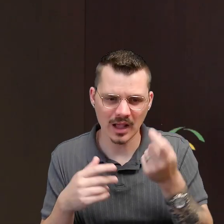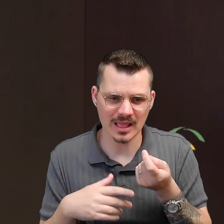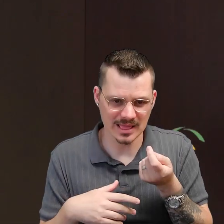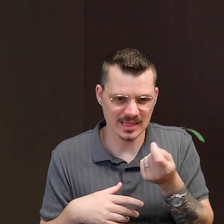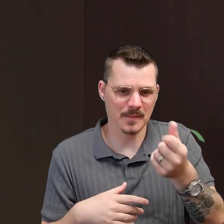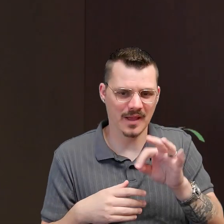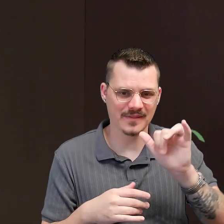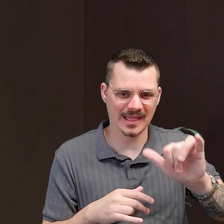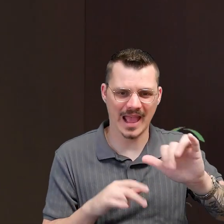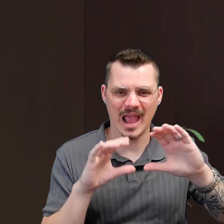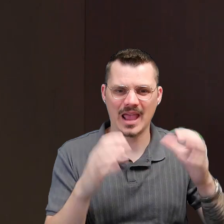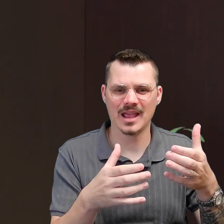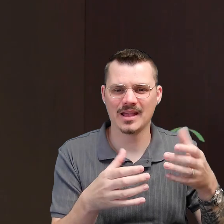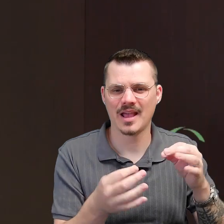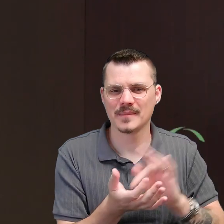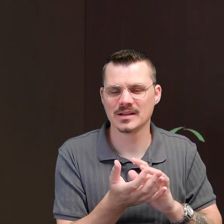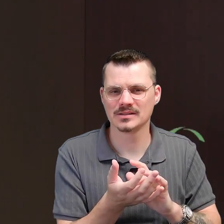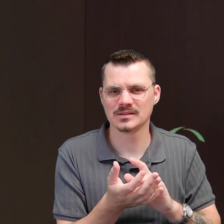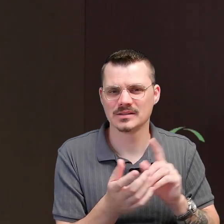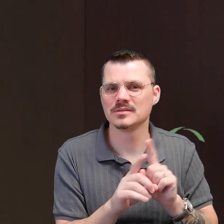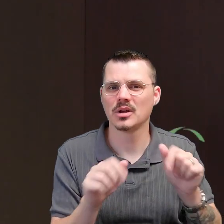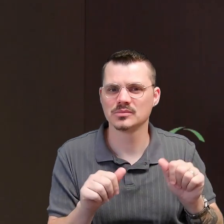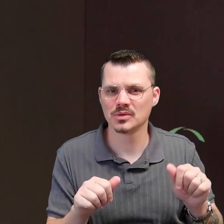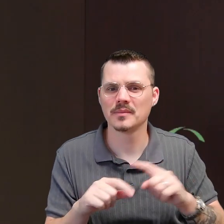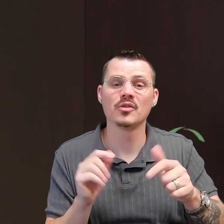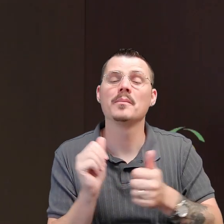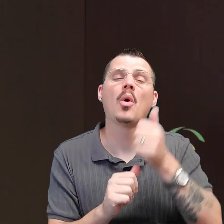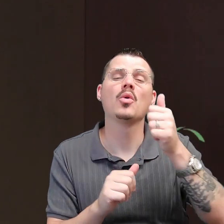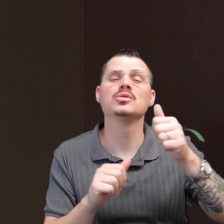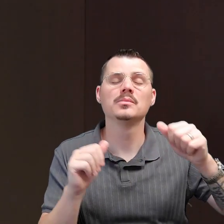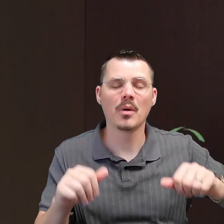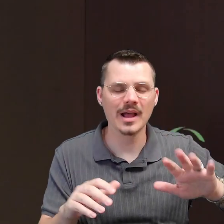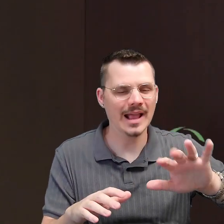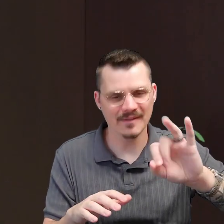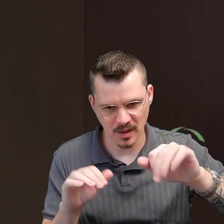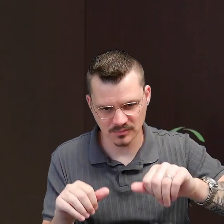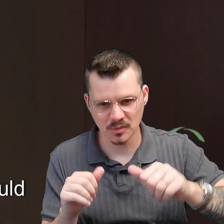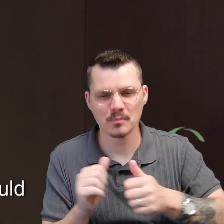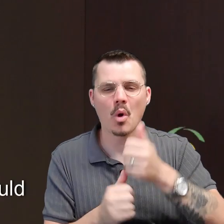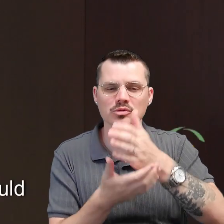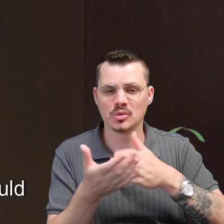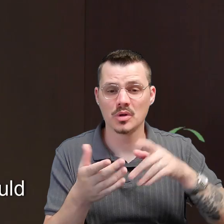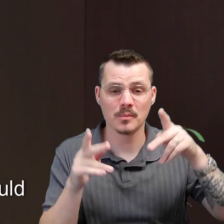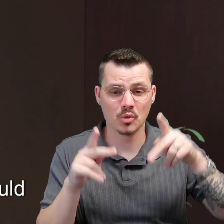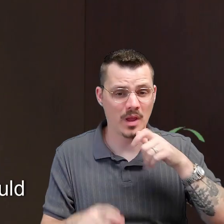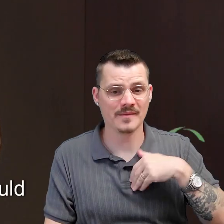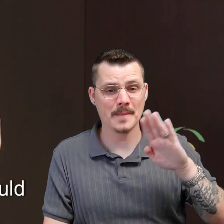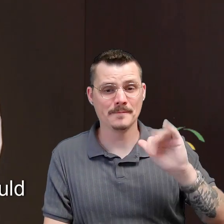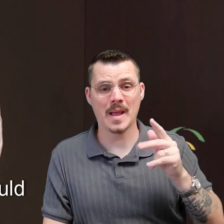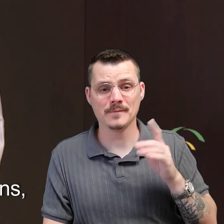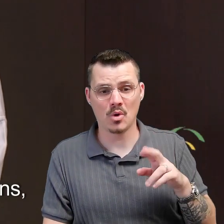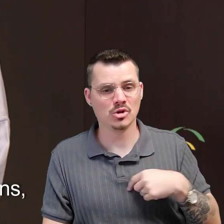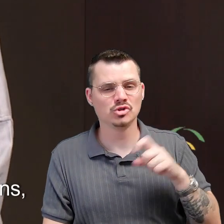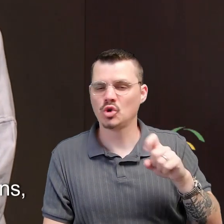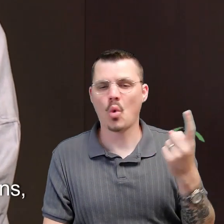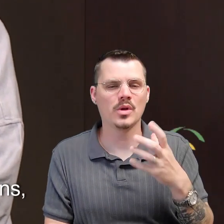of that class of medicines as possible. For the most part, if possible, the person with bipolar disorder